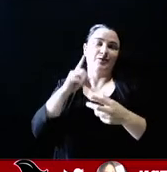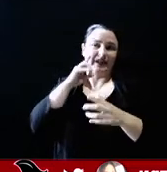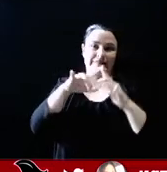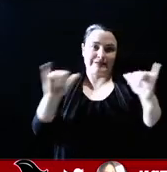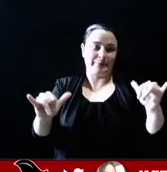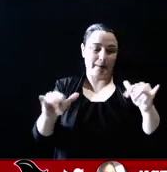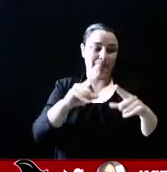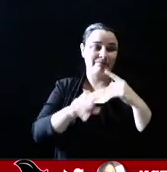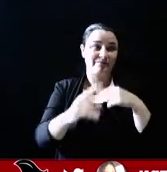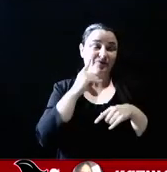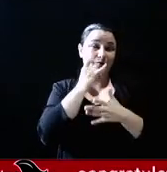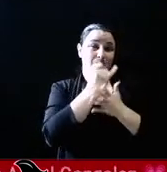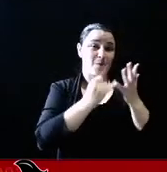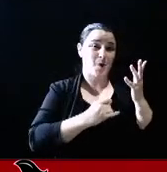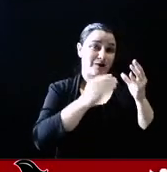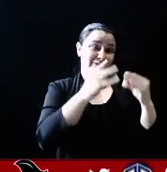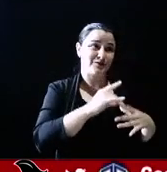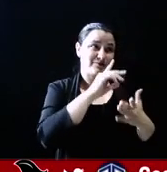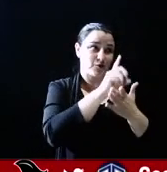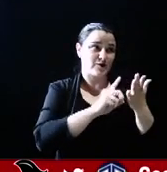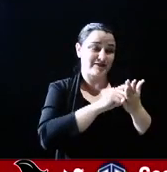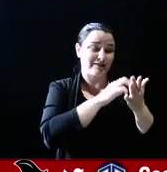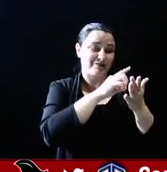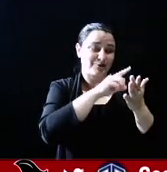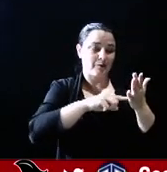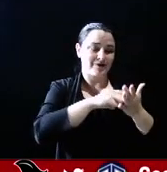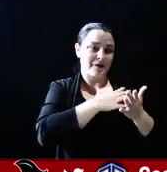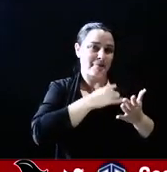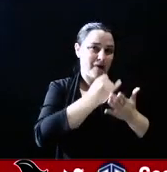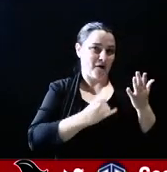Ms. Godin, for making physics much less scary than it seems.